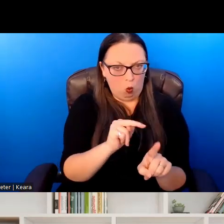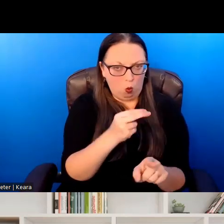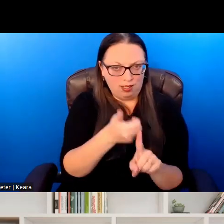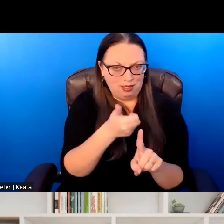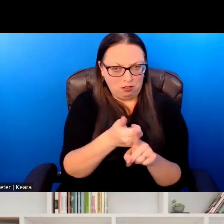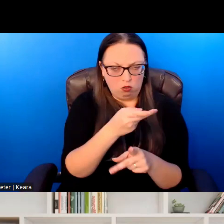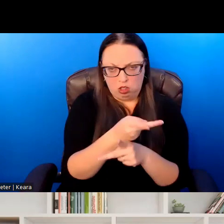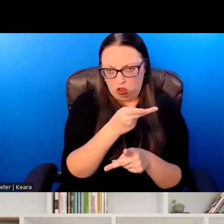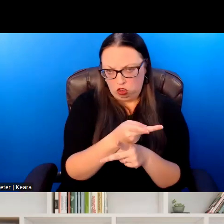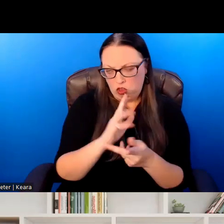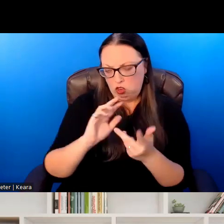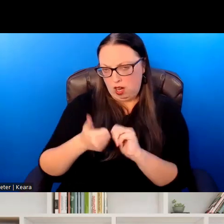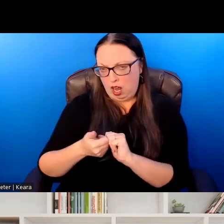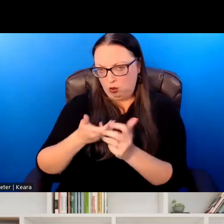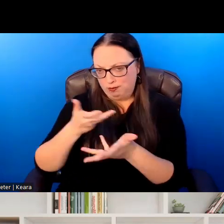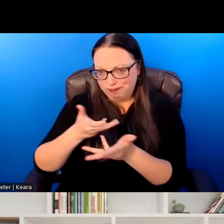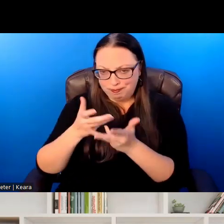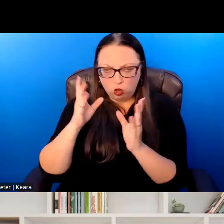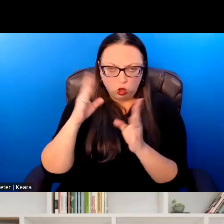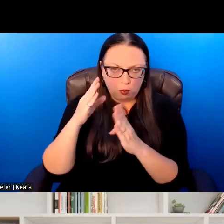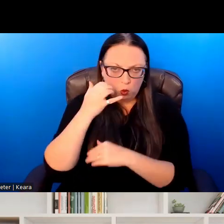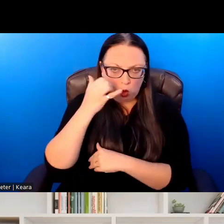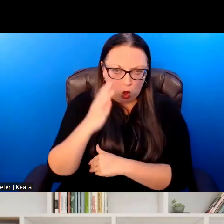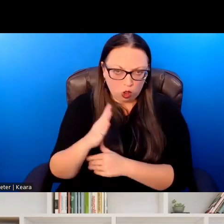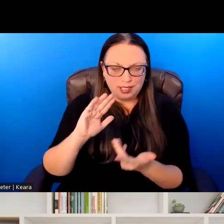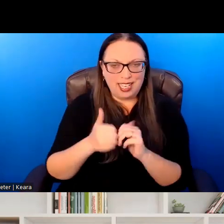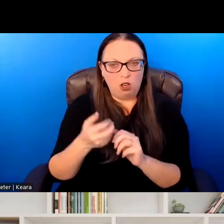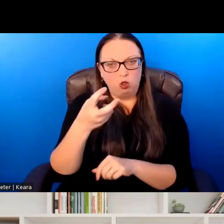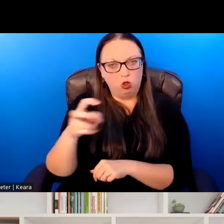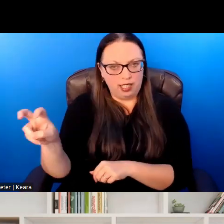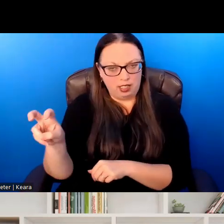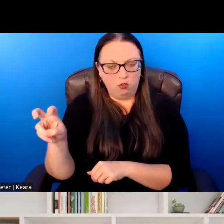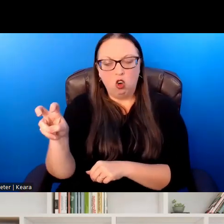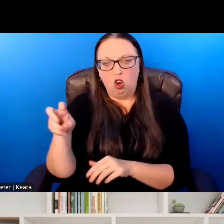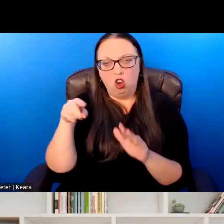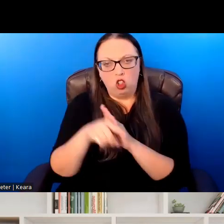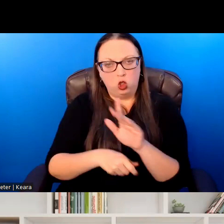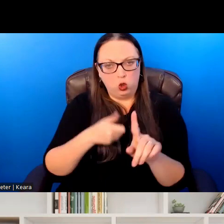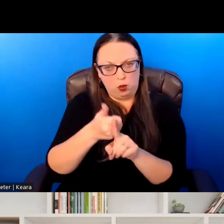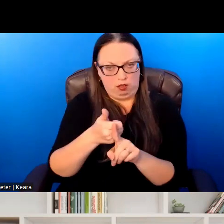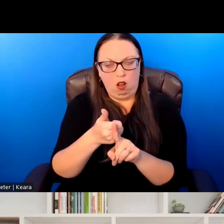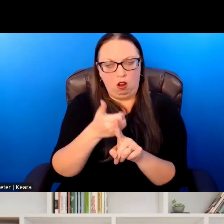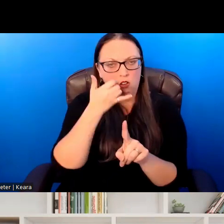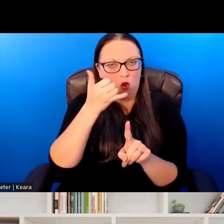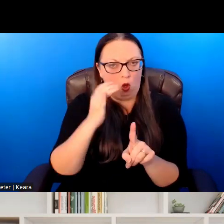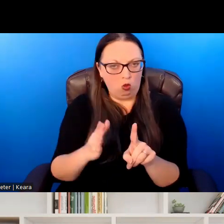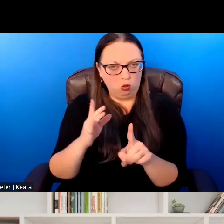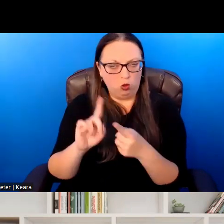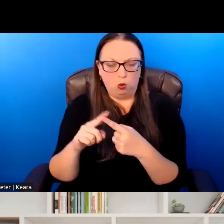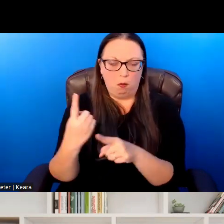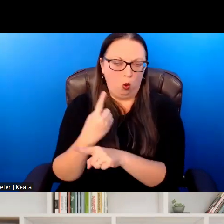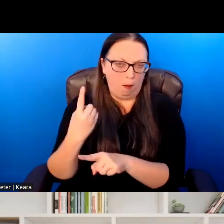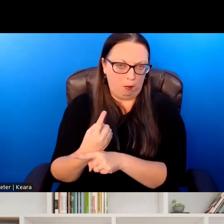handle trouble callers, and how to transfer suicide callers over to the proper channels.